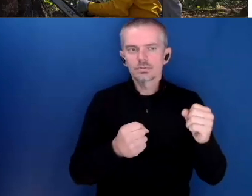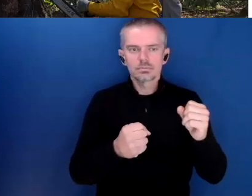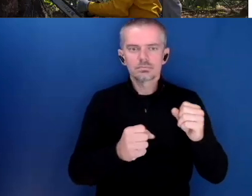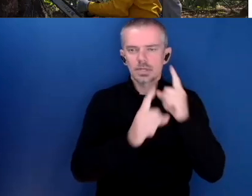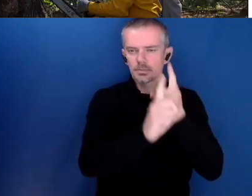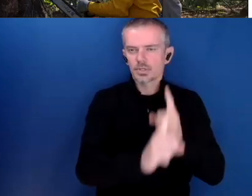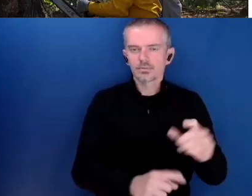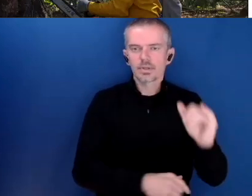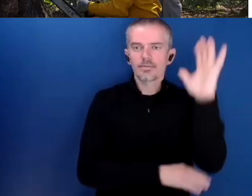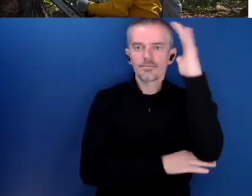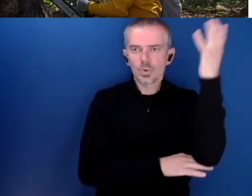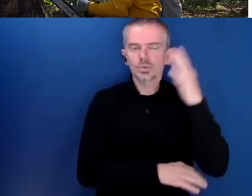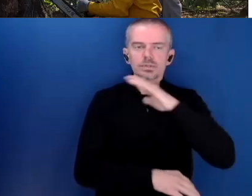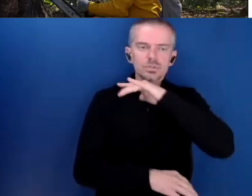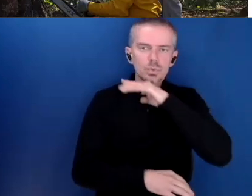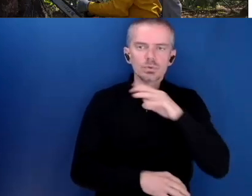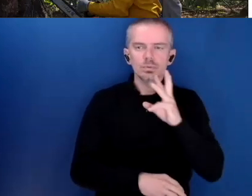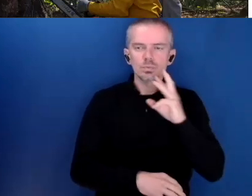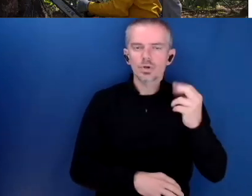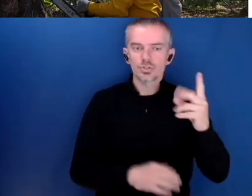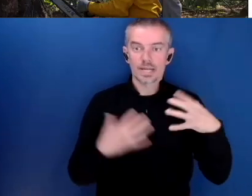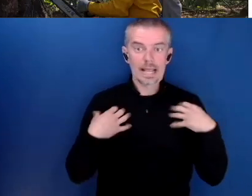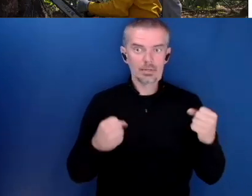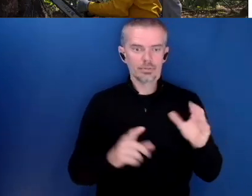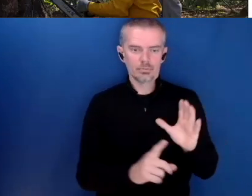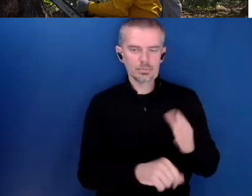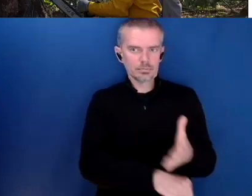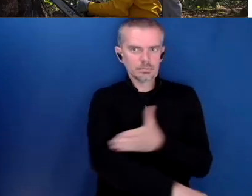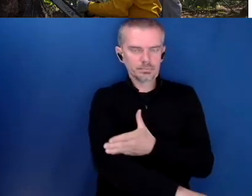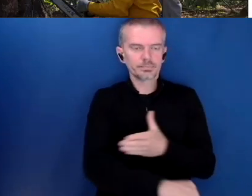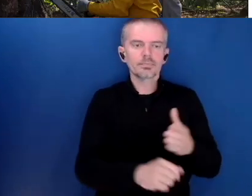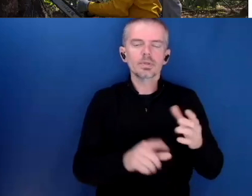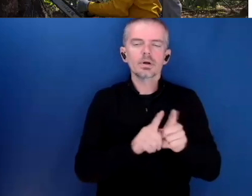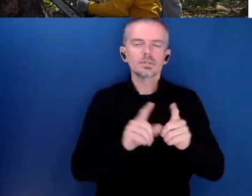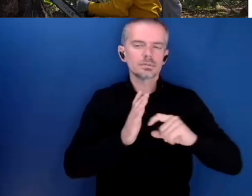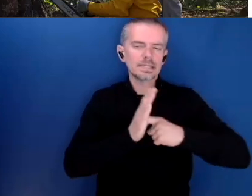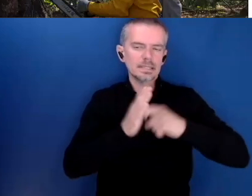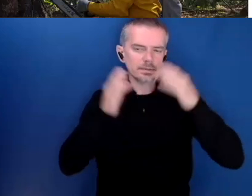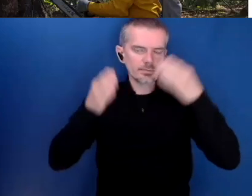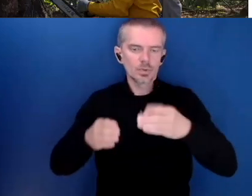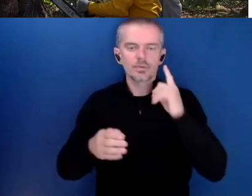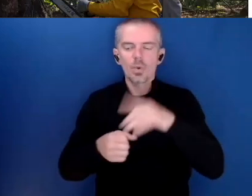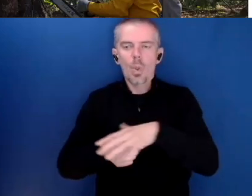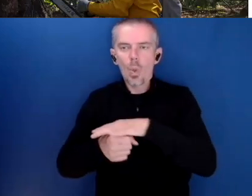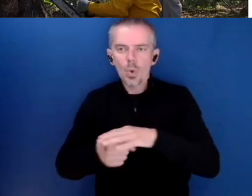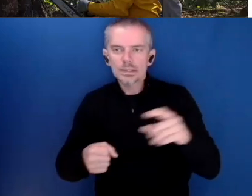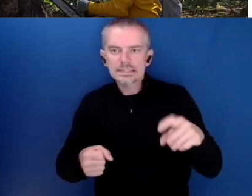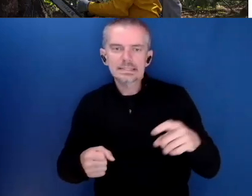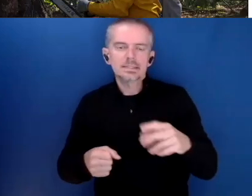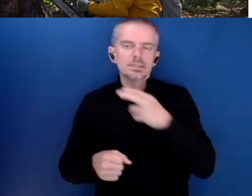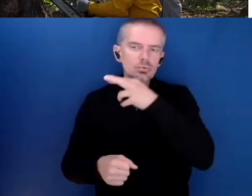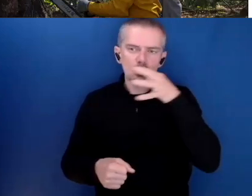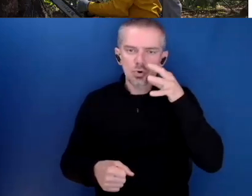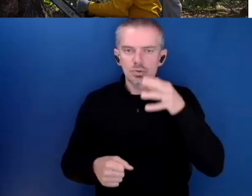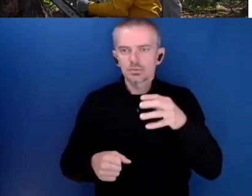including forest, soil, and watershed health, with a key emphasis on addressing local and rural community needs. There are